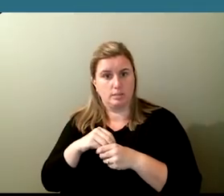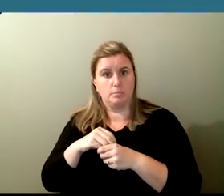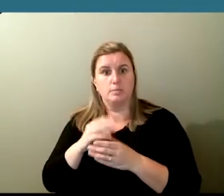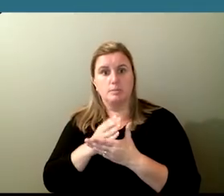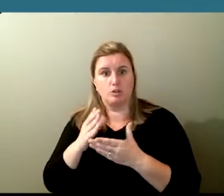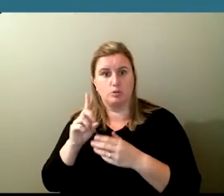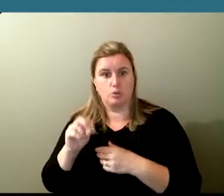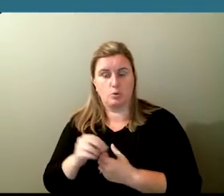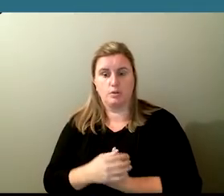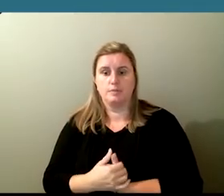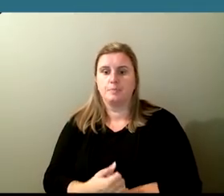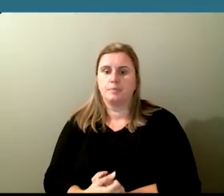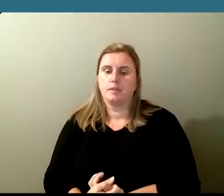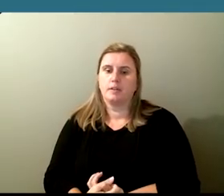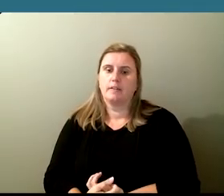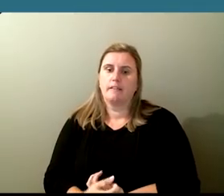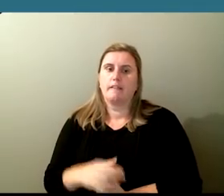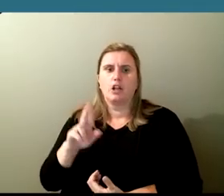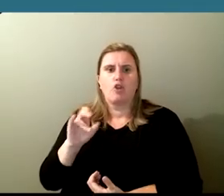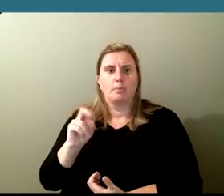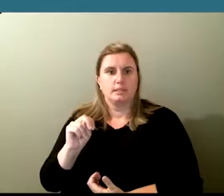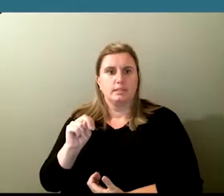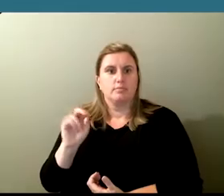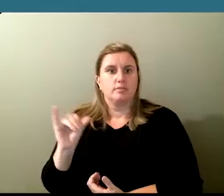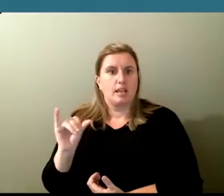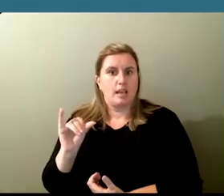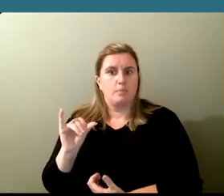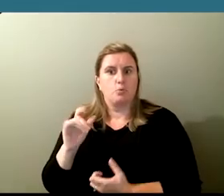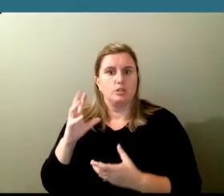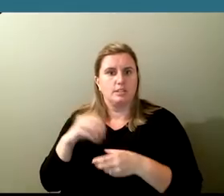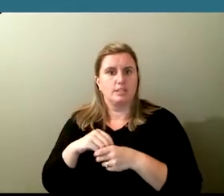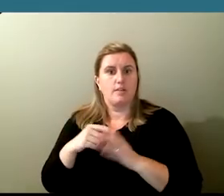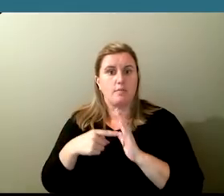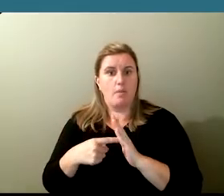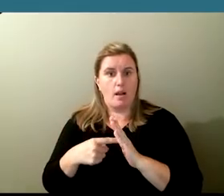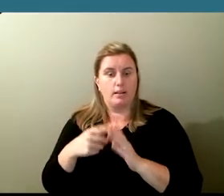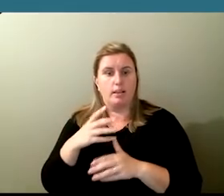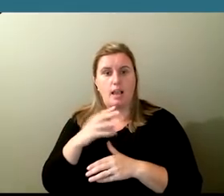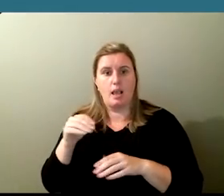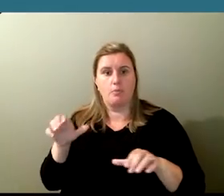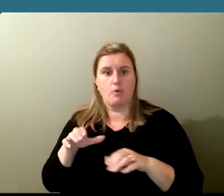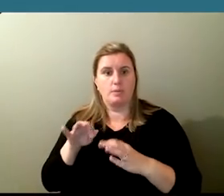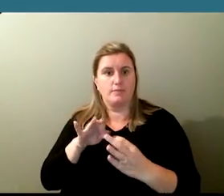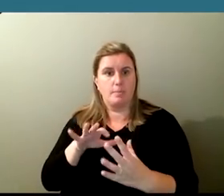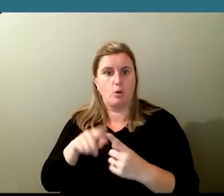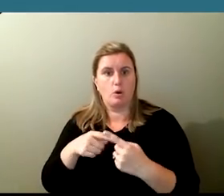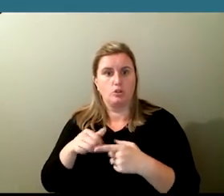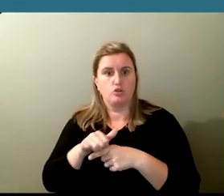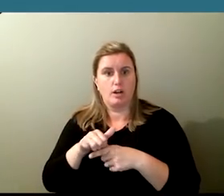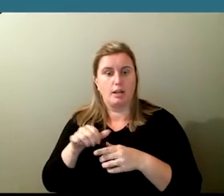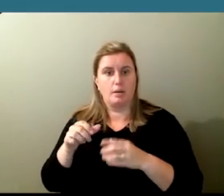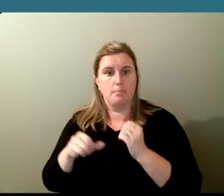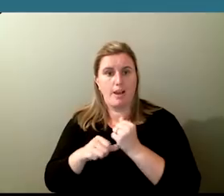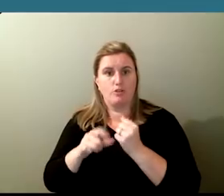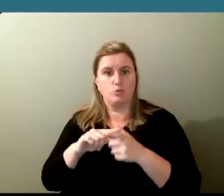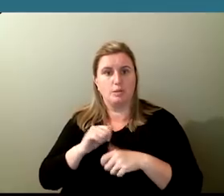method for training paraeducators, which consisted of modeling and performance feedback when training paraeducators to